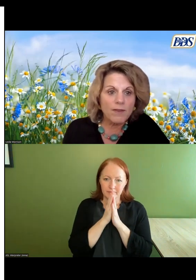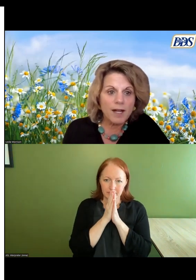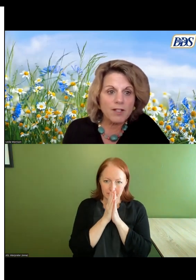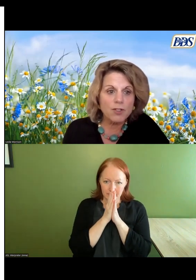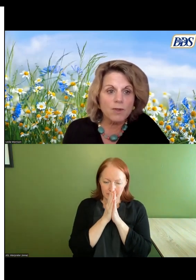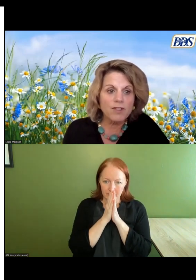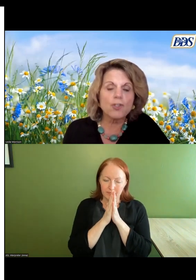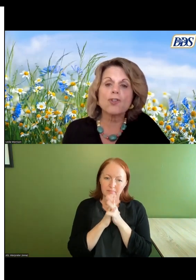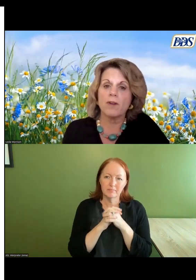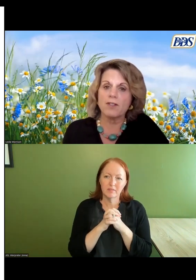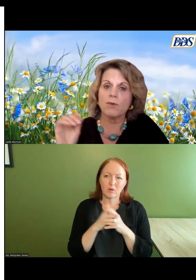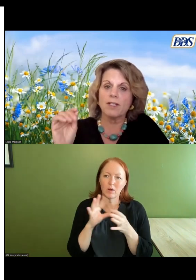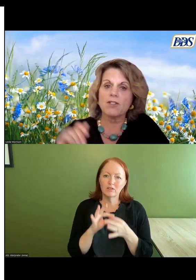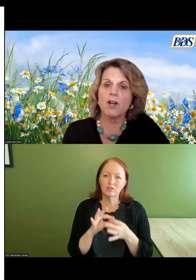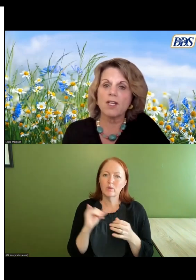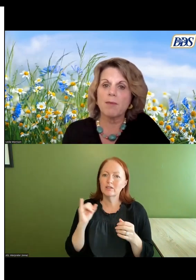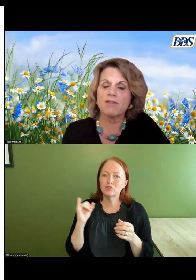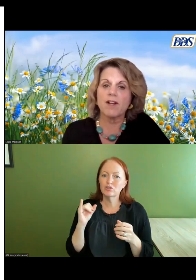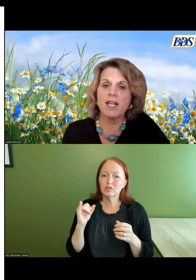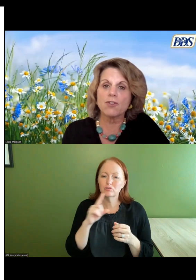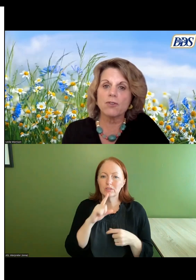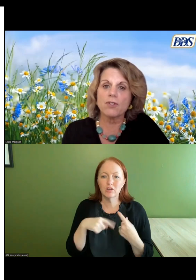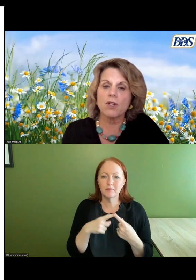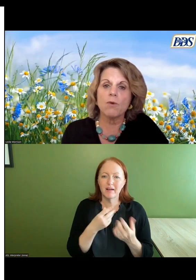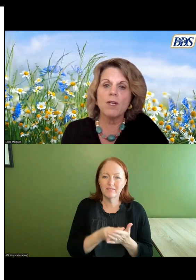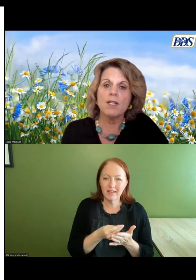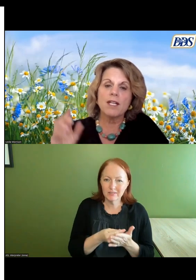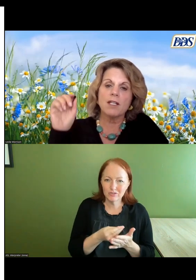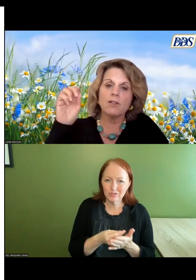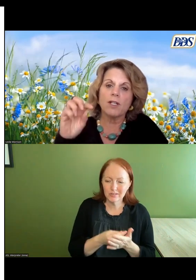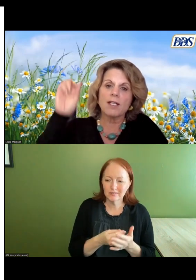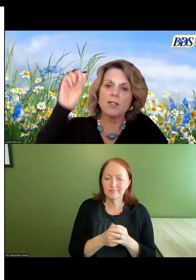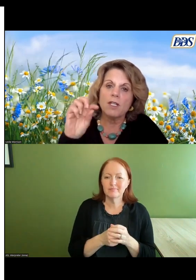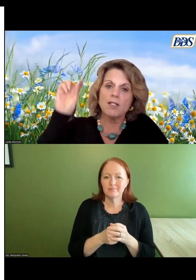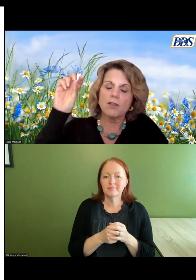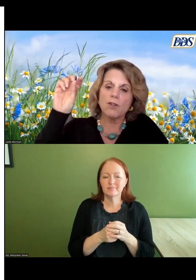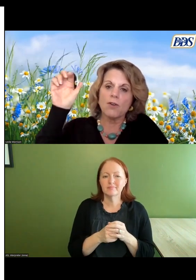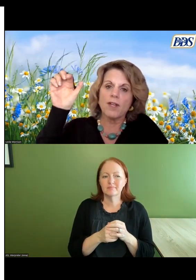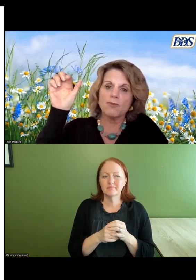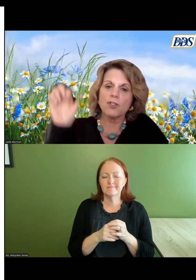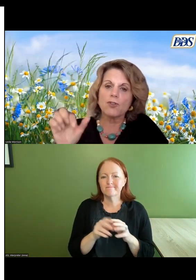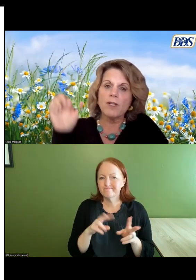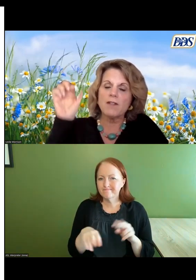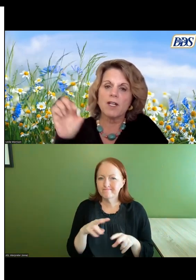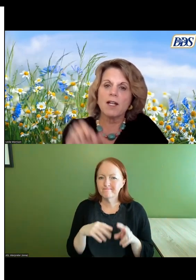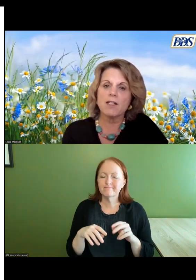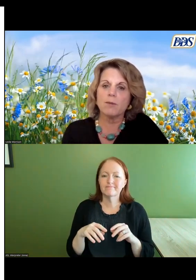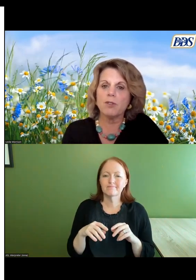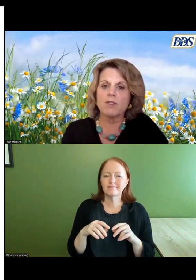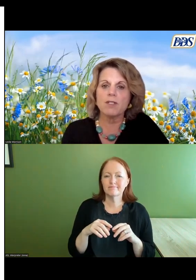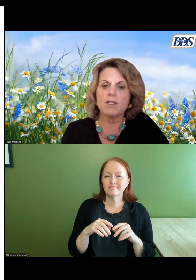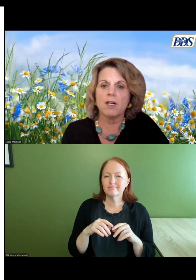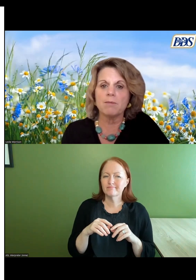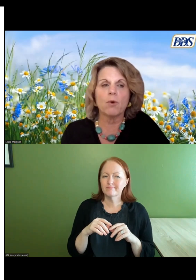The one that had to do with insurance really is talking about financials. So taking a look at, are they discrete in the kinds